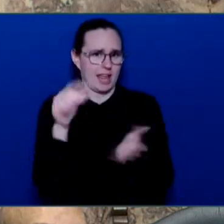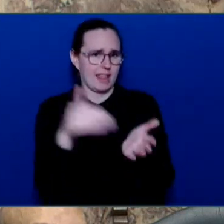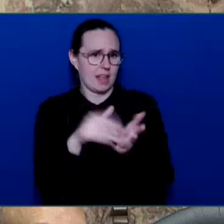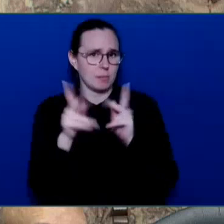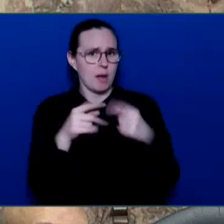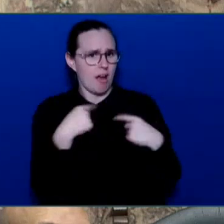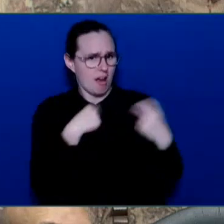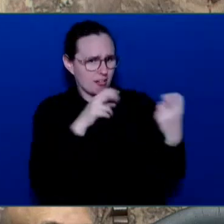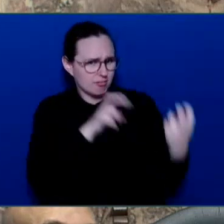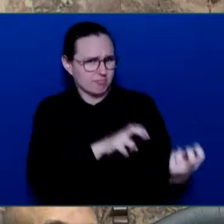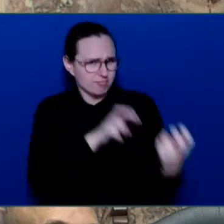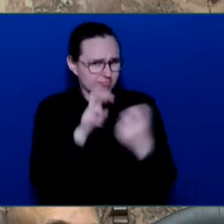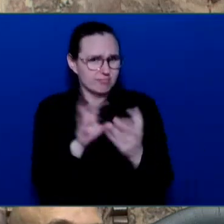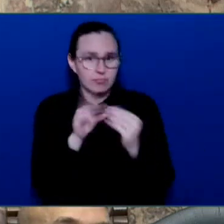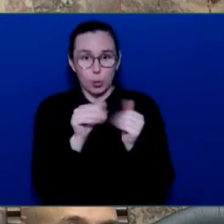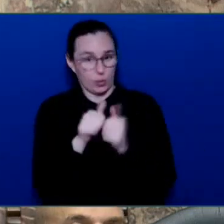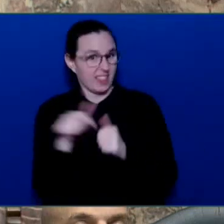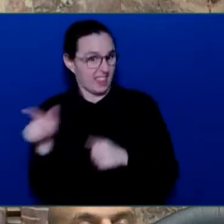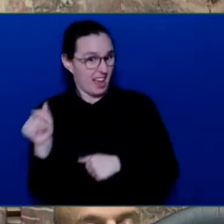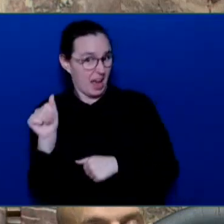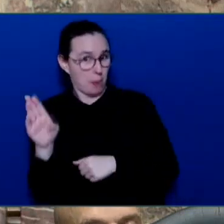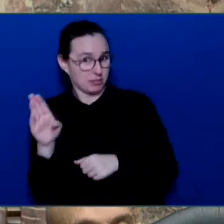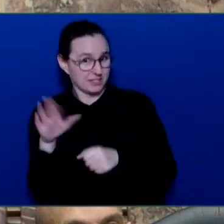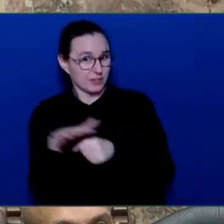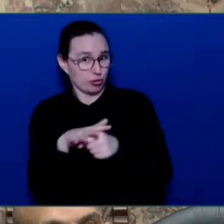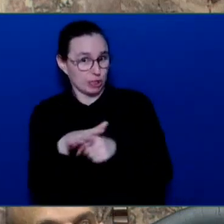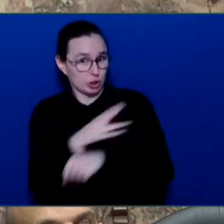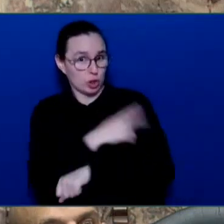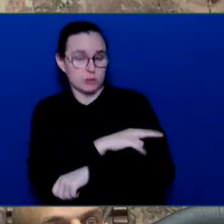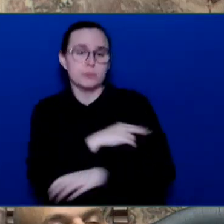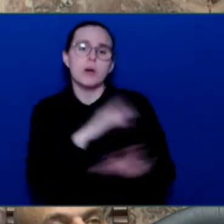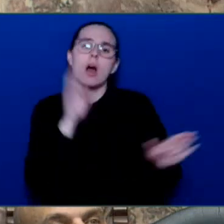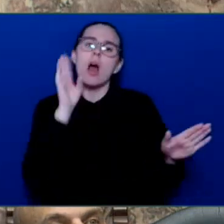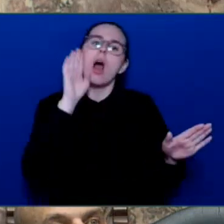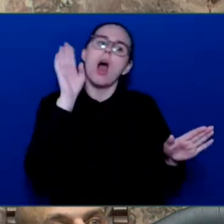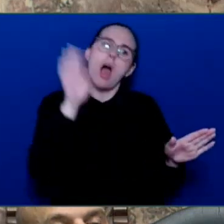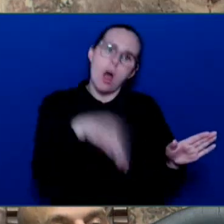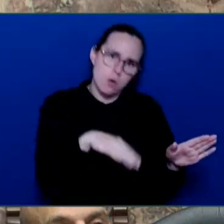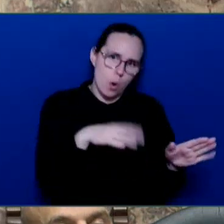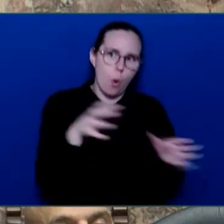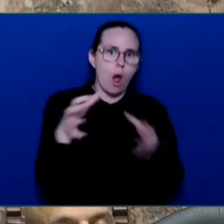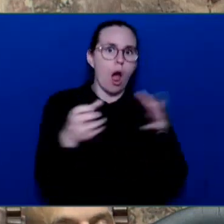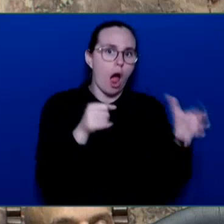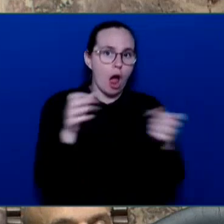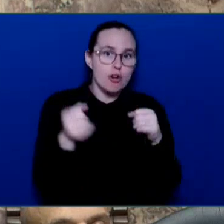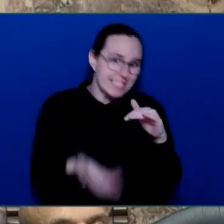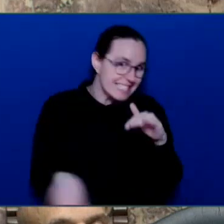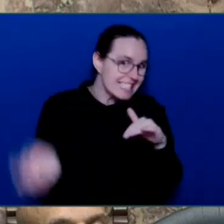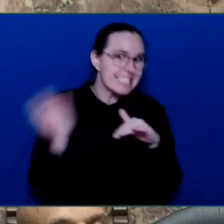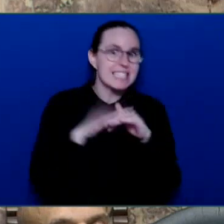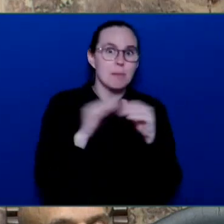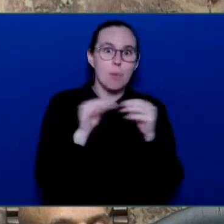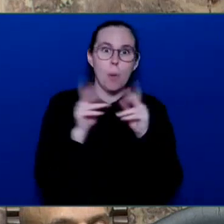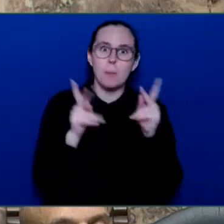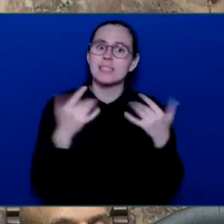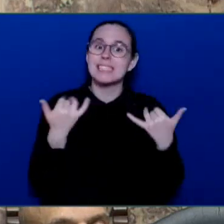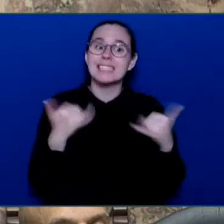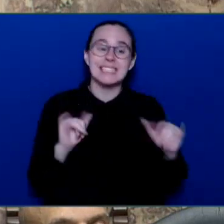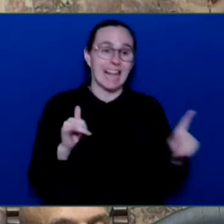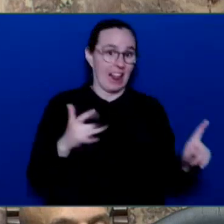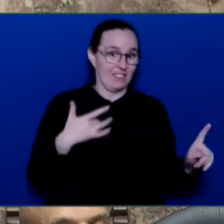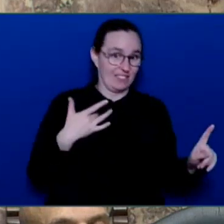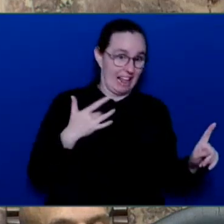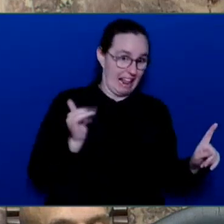doesn't feel that way, and that we have to continue to take actions to do so. It's why, with respect, particularly with respect to